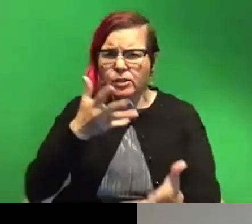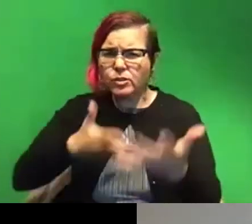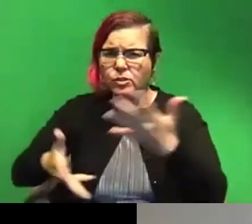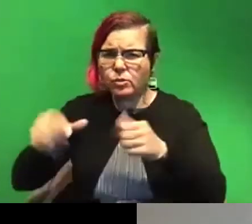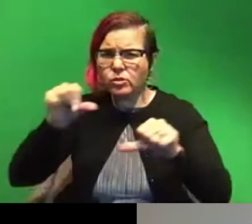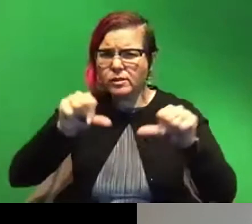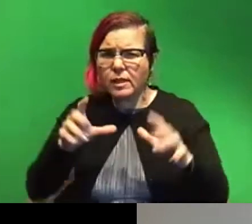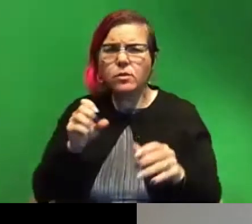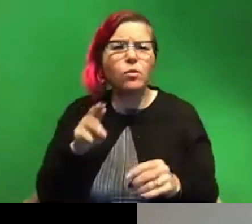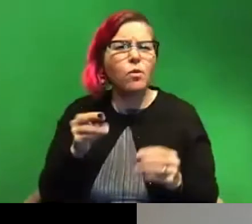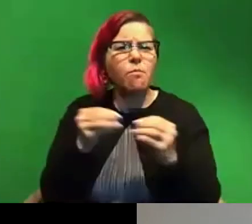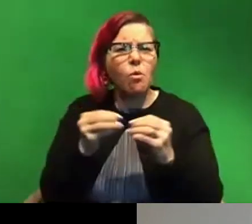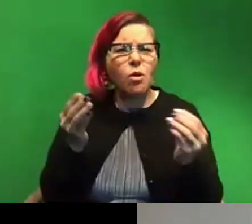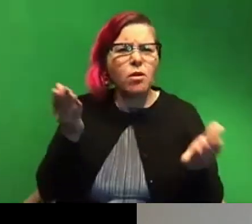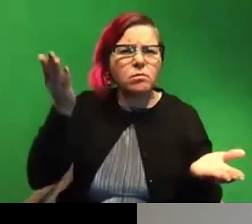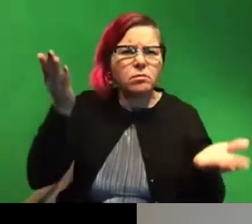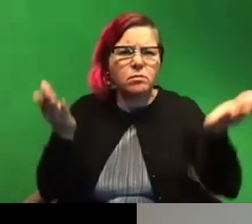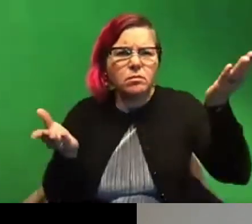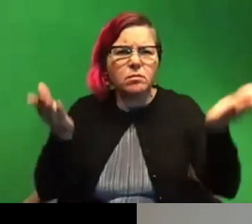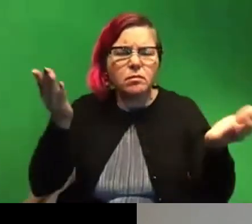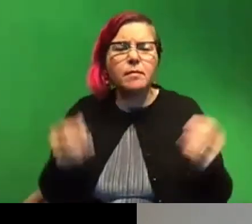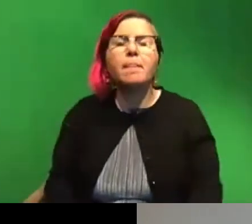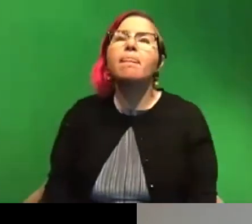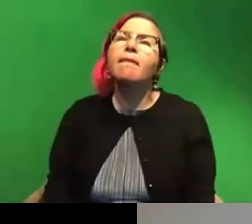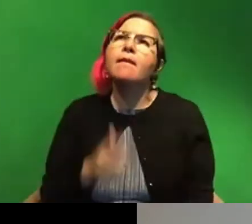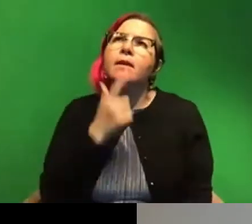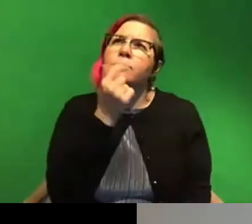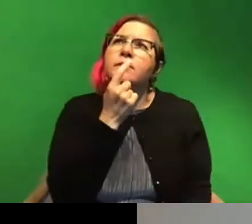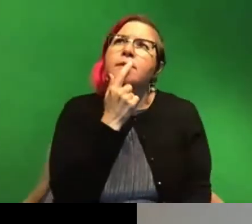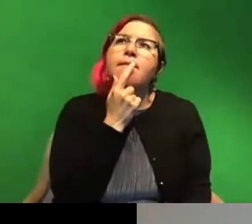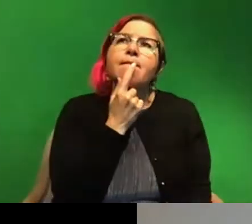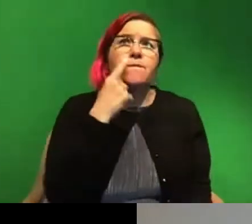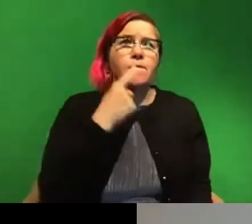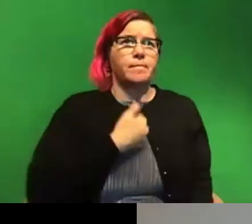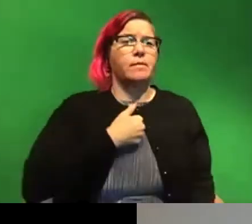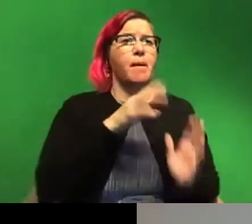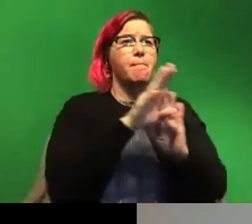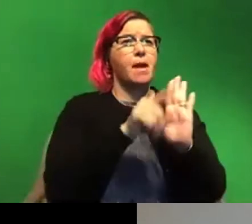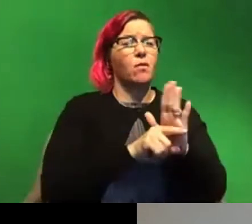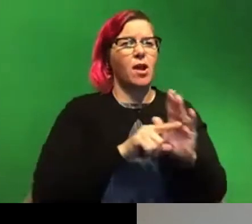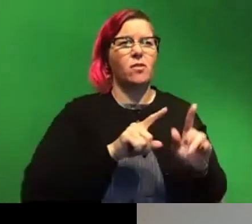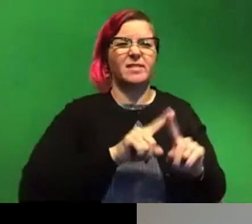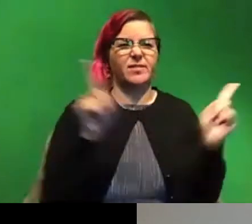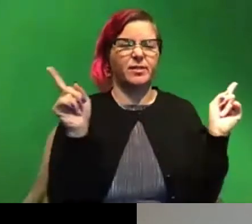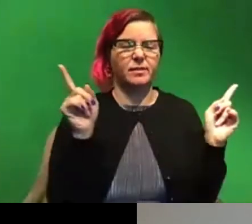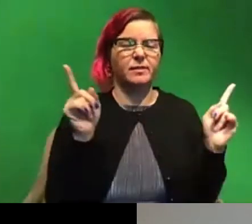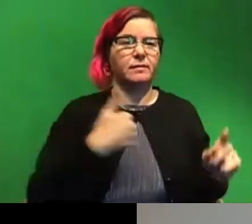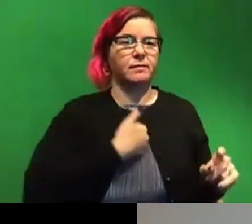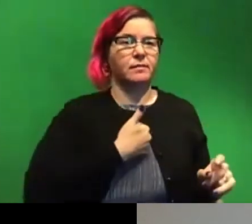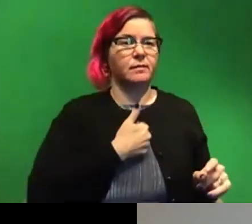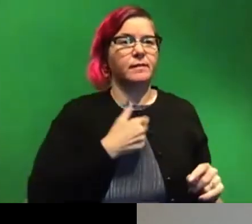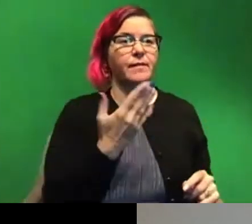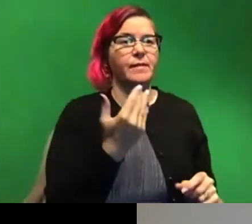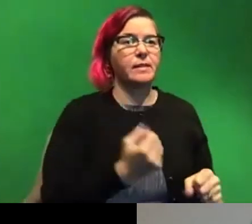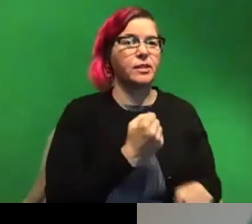or more one or the other? That's really interesting. So for me, my background is very different. I actually have 15 years